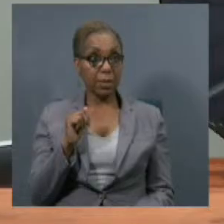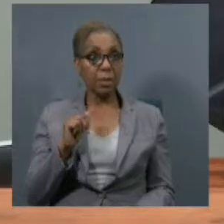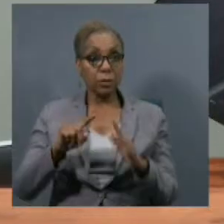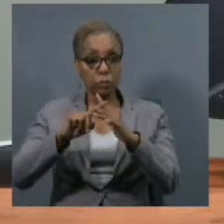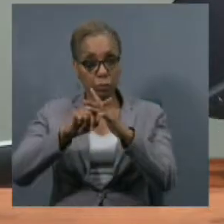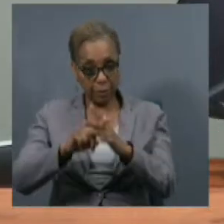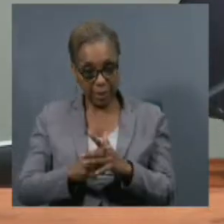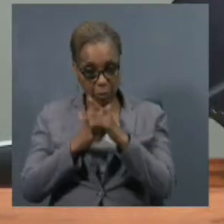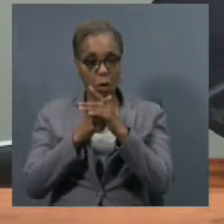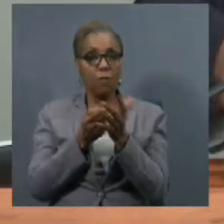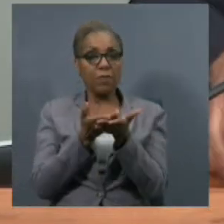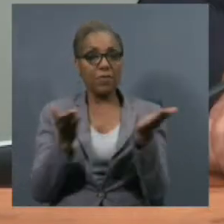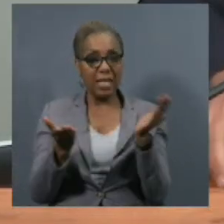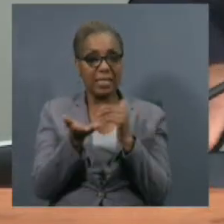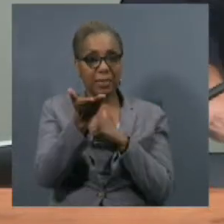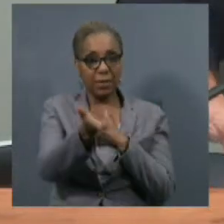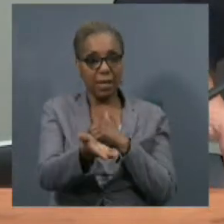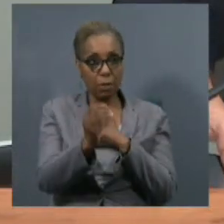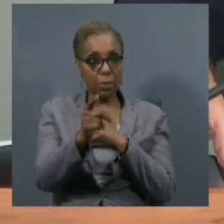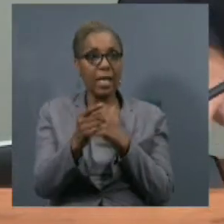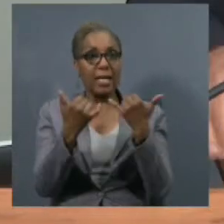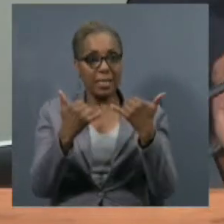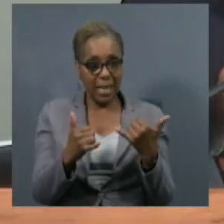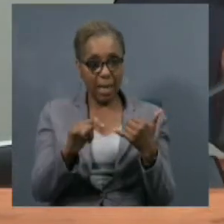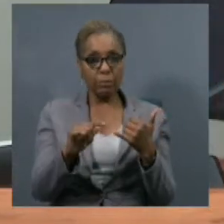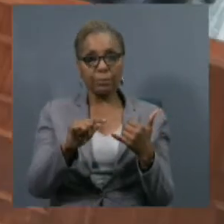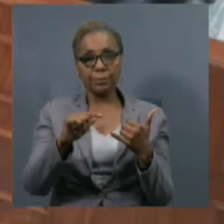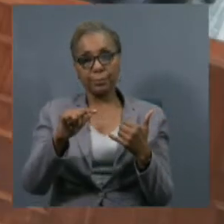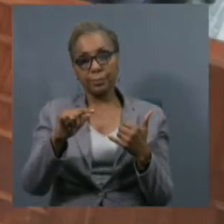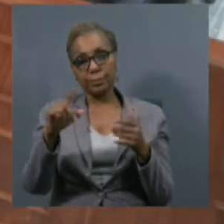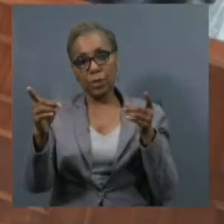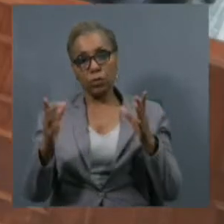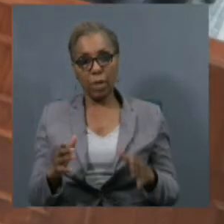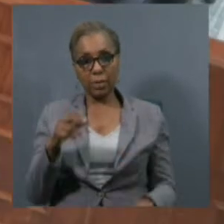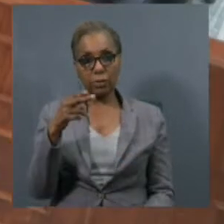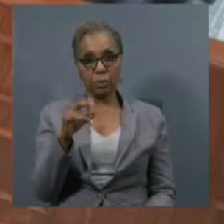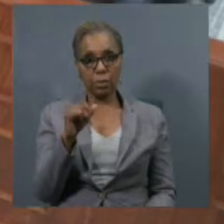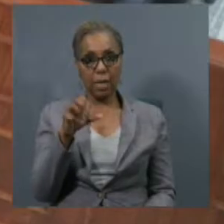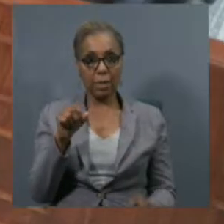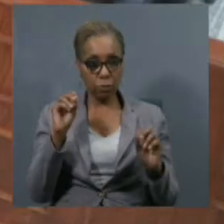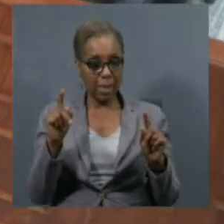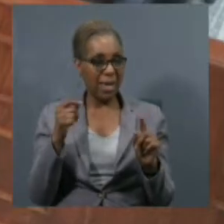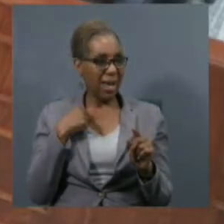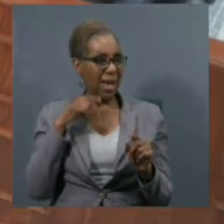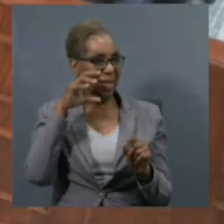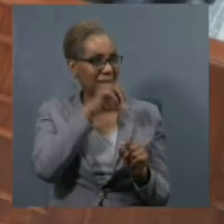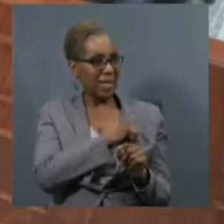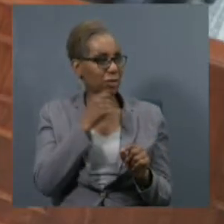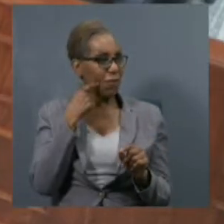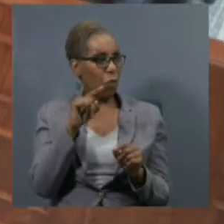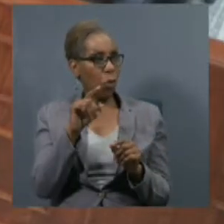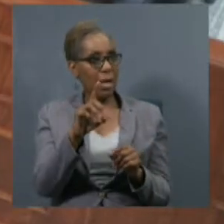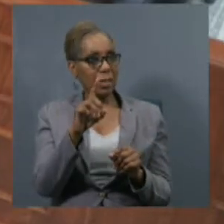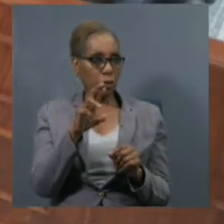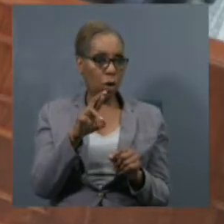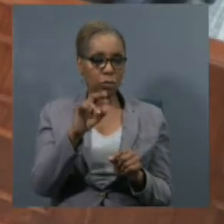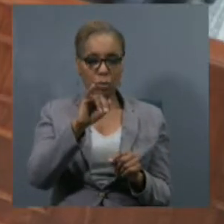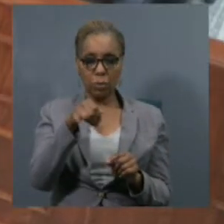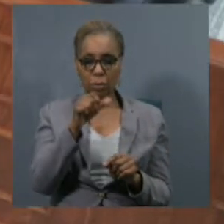off there. So, Director Hines. Thank you. I guess this would be for Dr. Jarman or